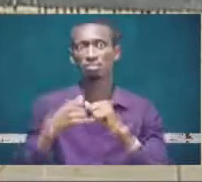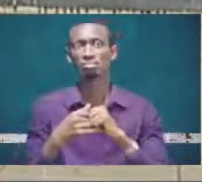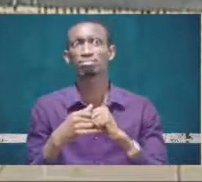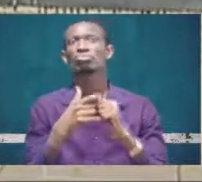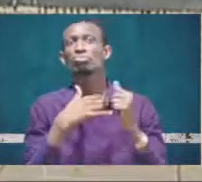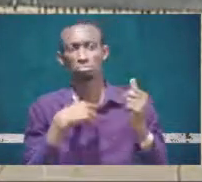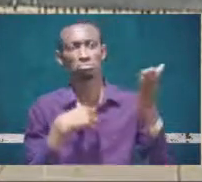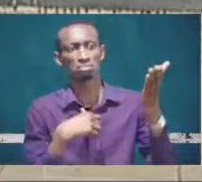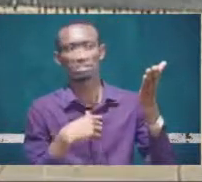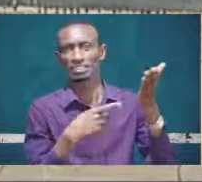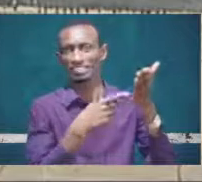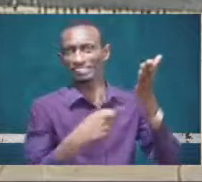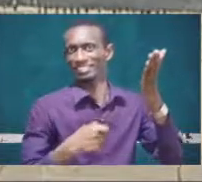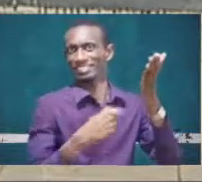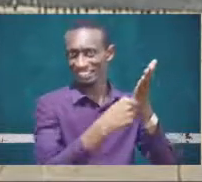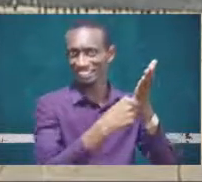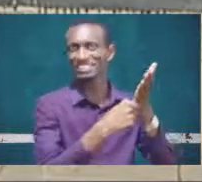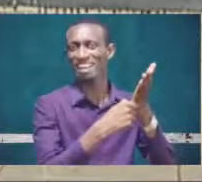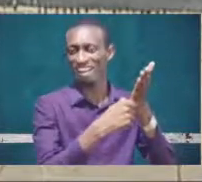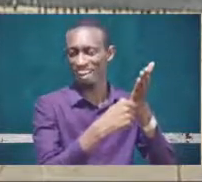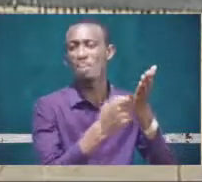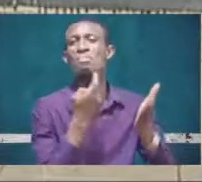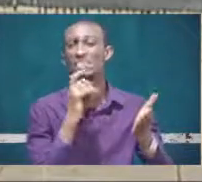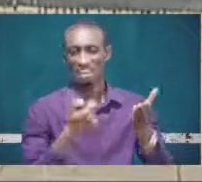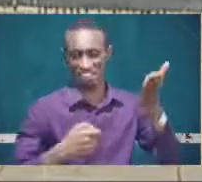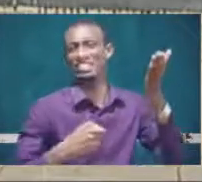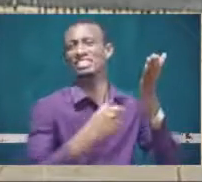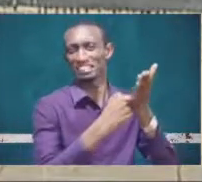then automatically you should be having a charger.